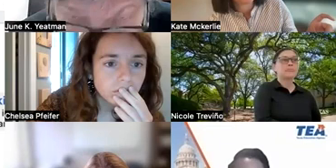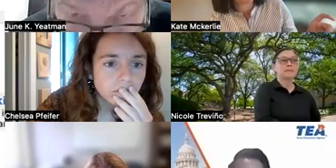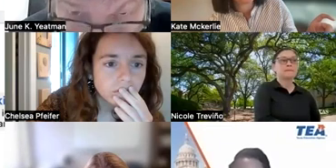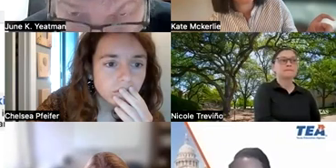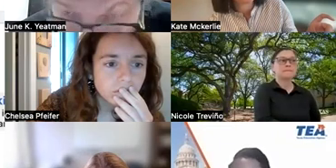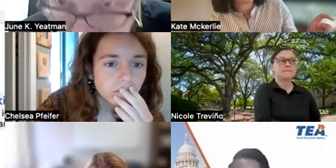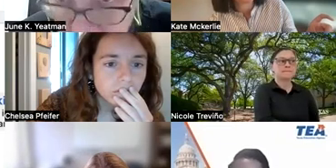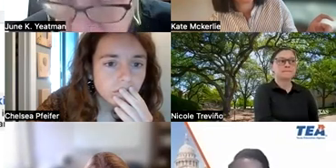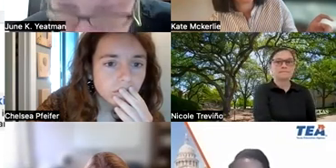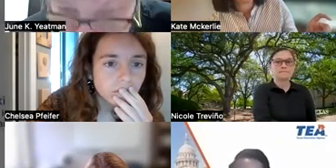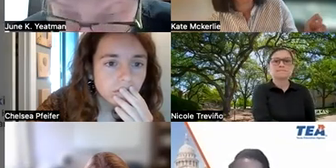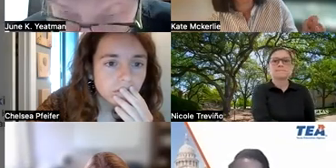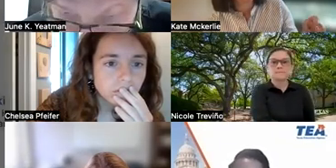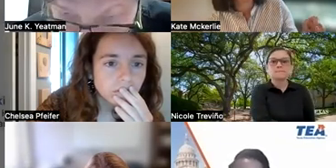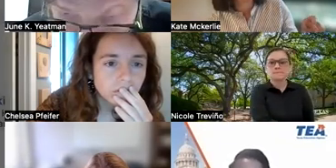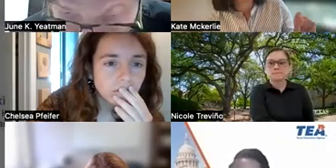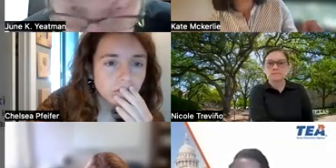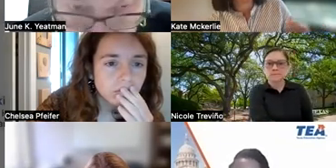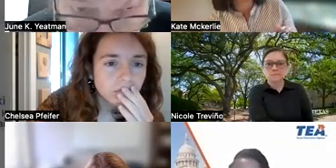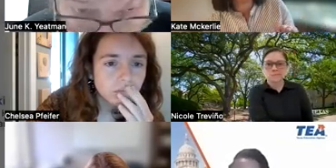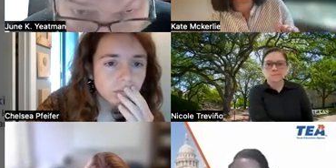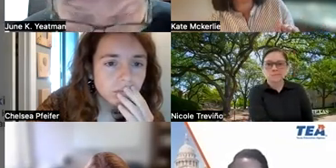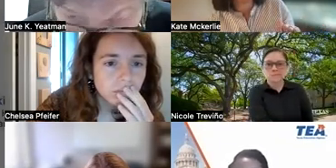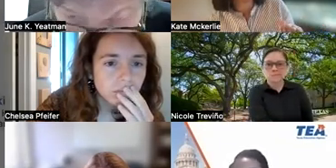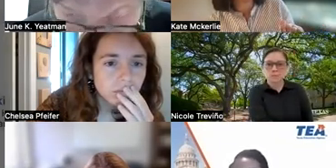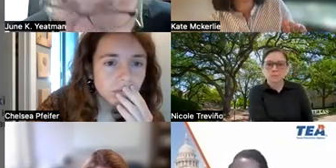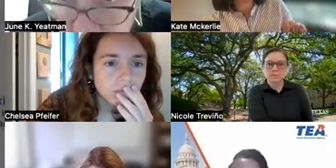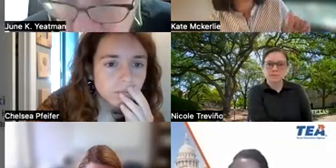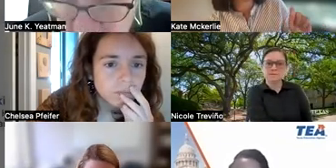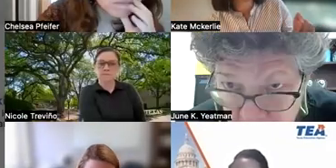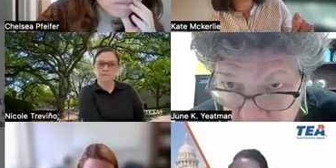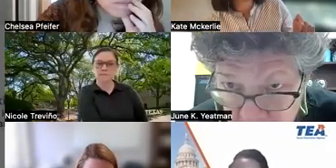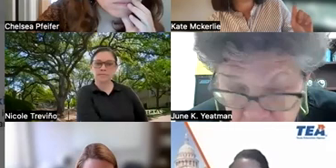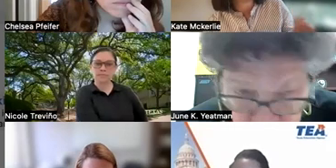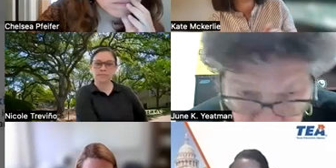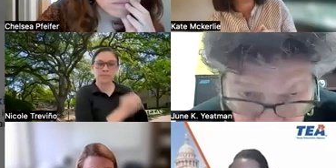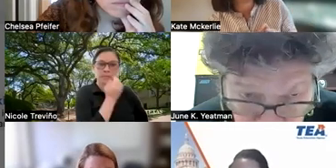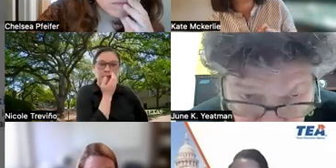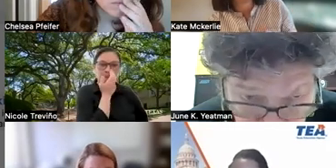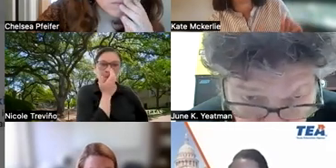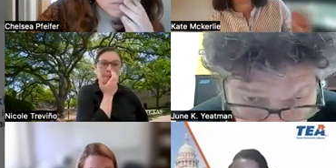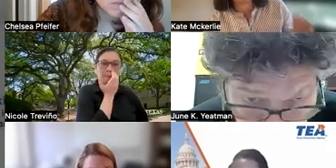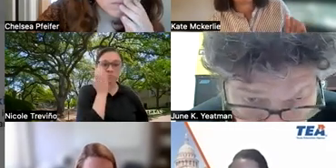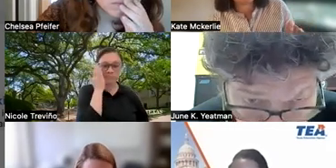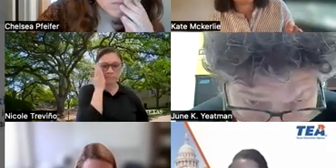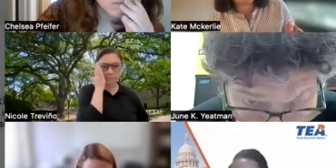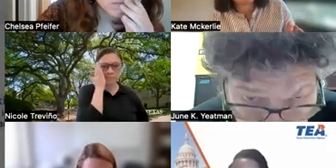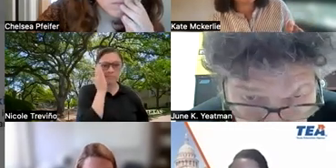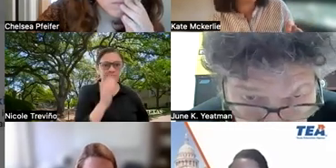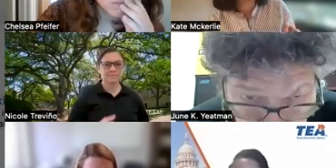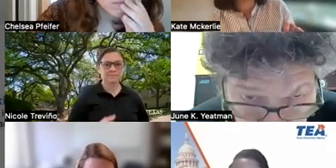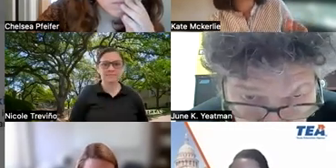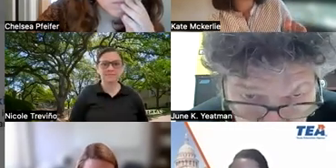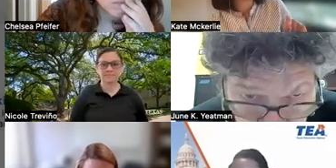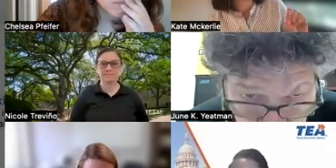on the Jamboard space. You're able to edit that sticky note. So with the sticky note that has your name in it, tell us who you're